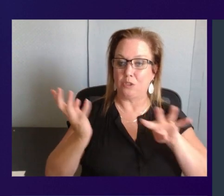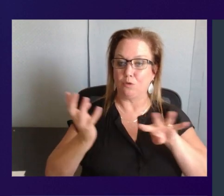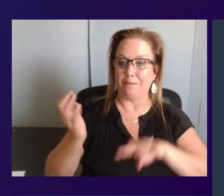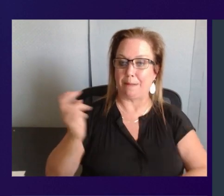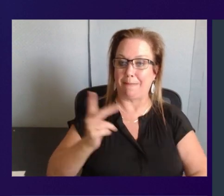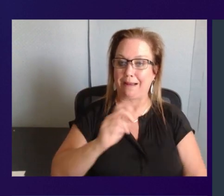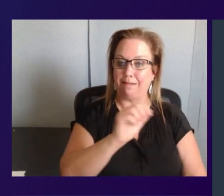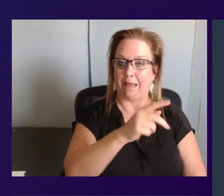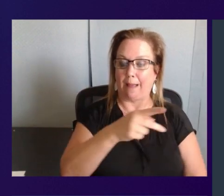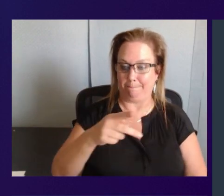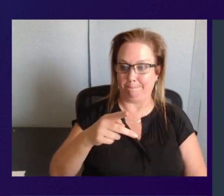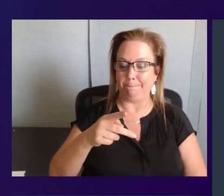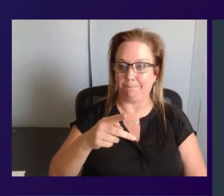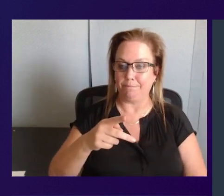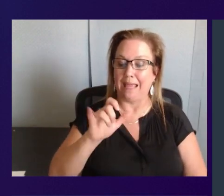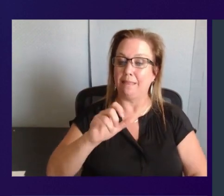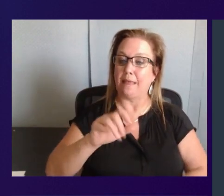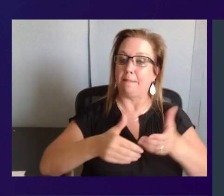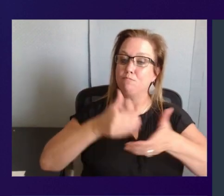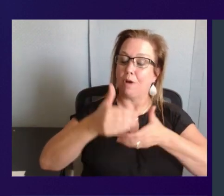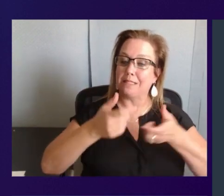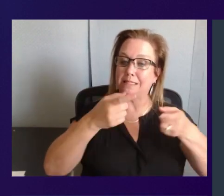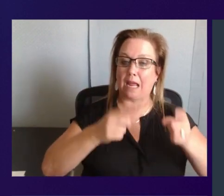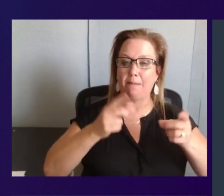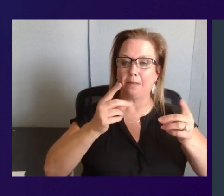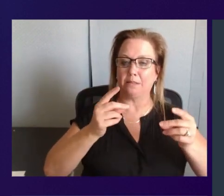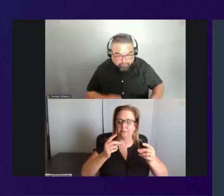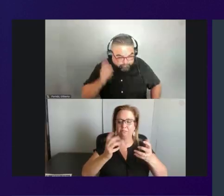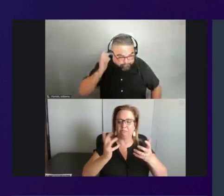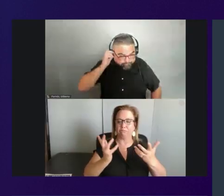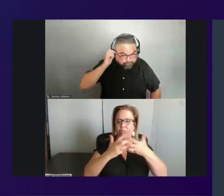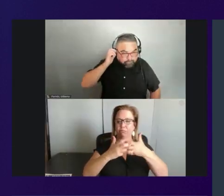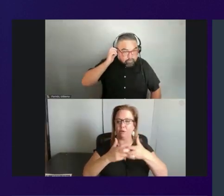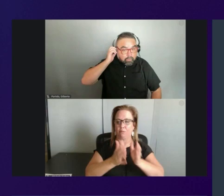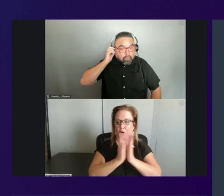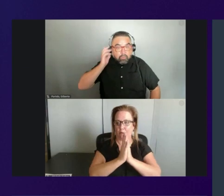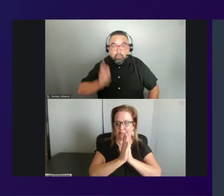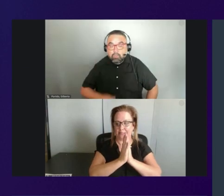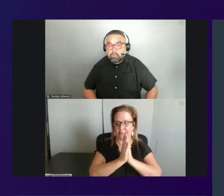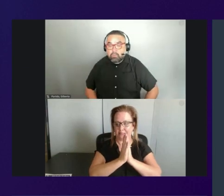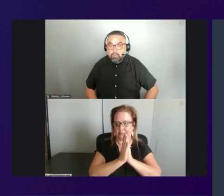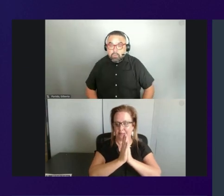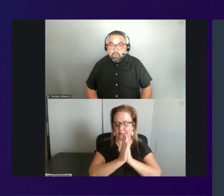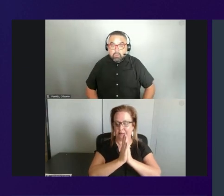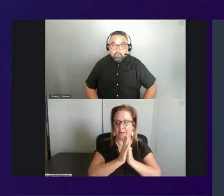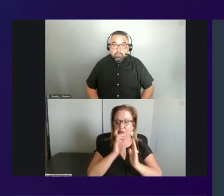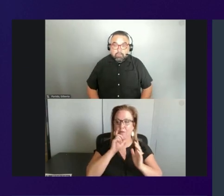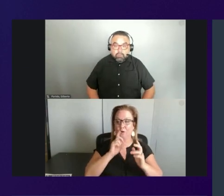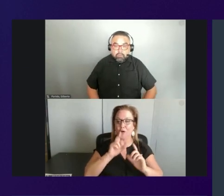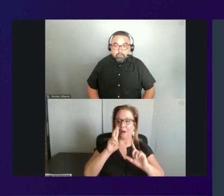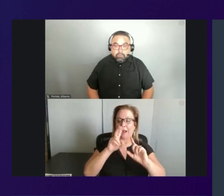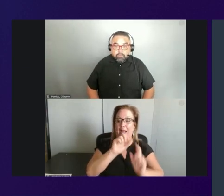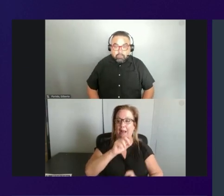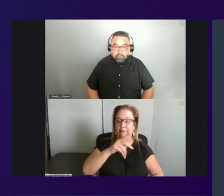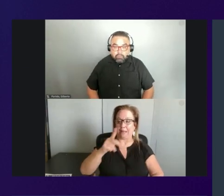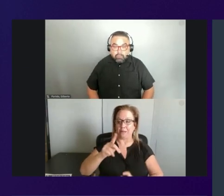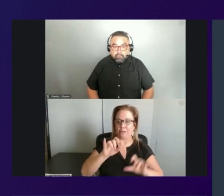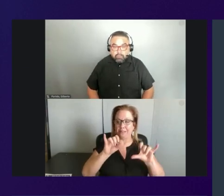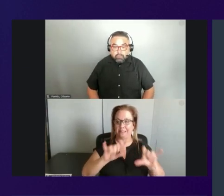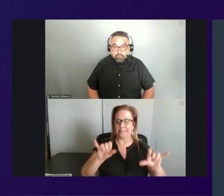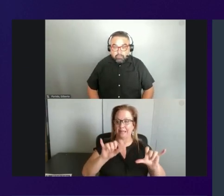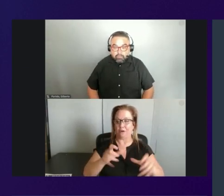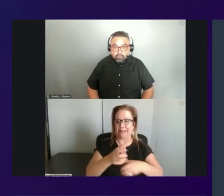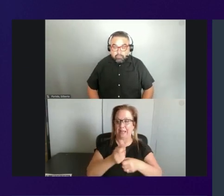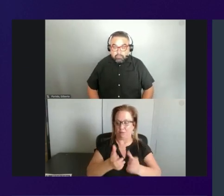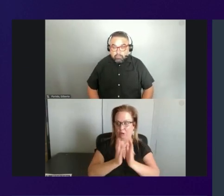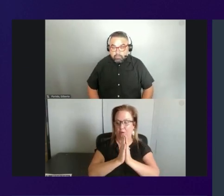application. That processing happens totally in line with the request. So as far as your application is concerned, it just did a standard GET request